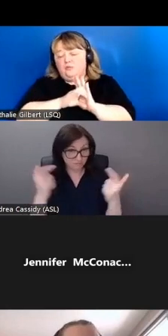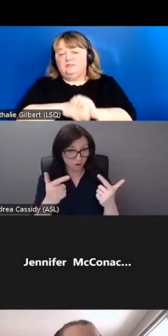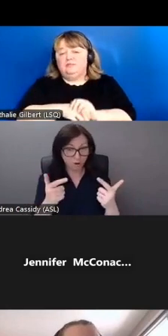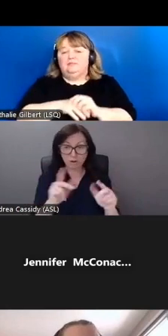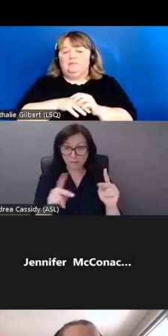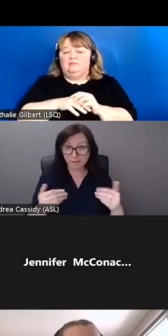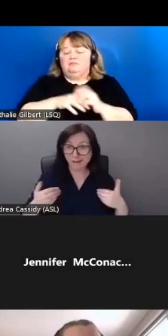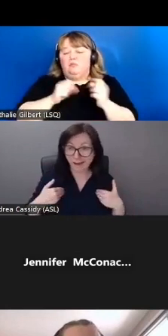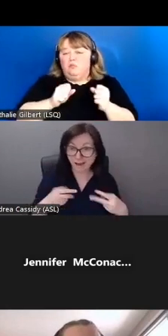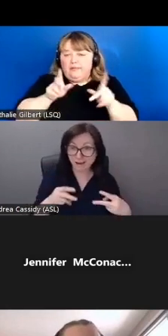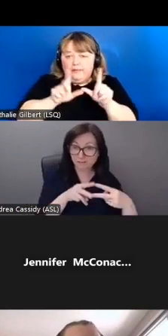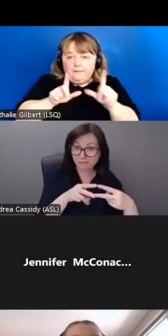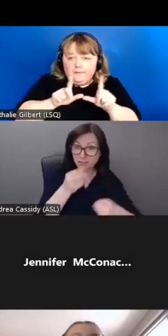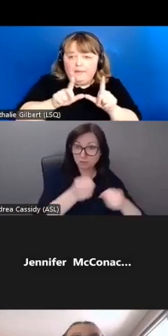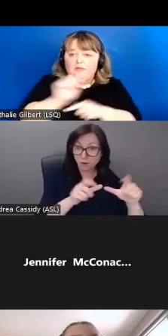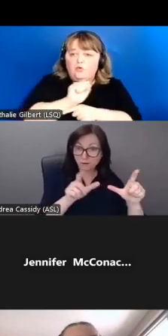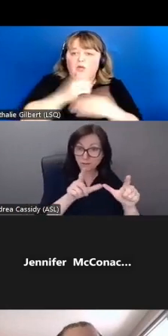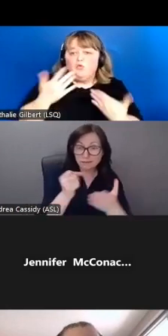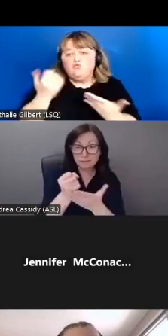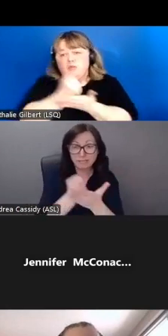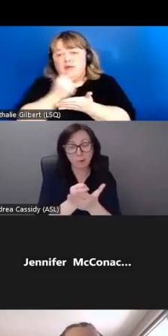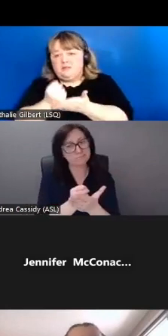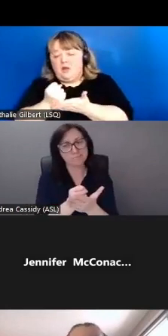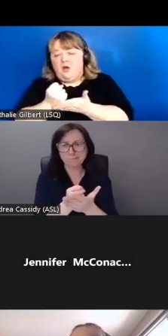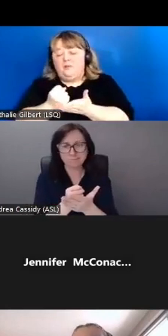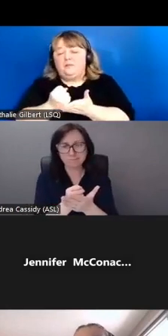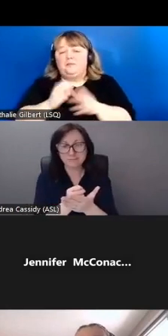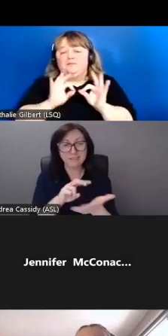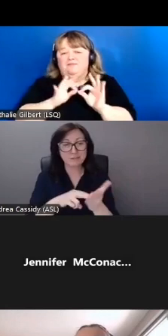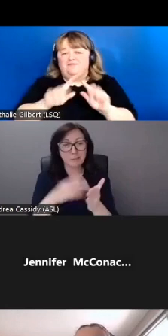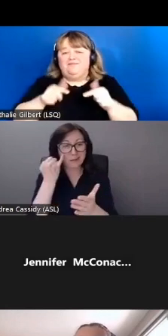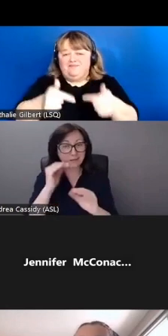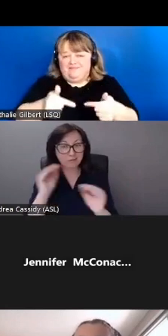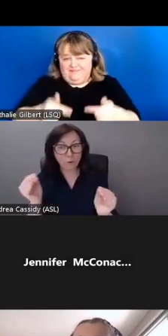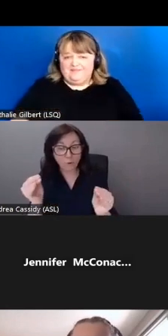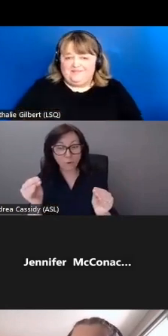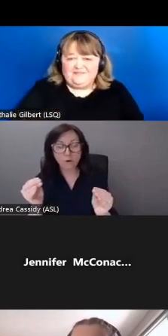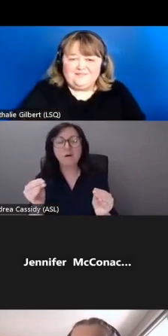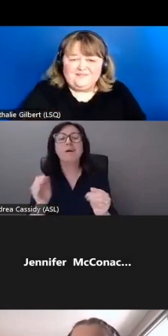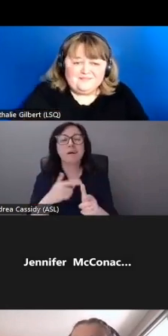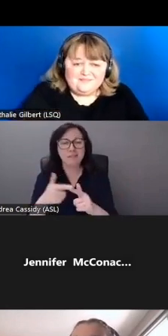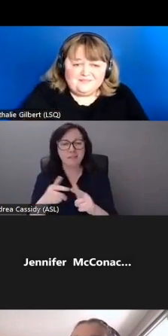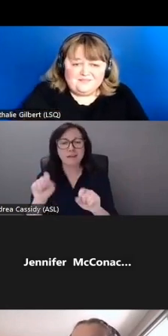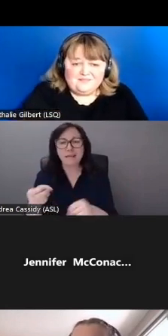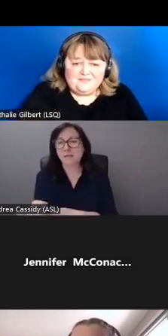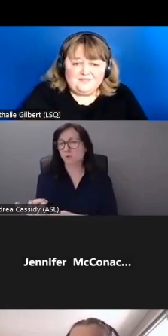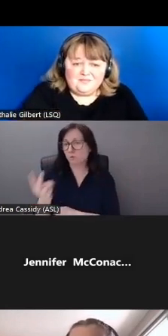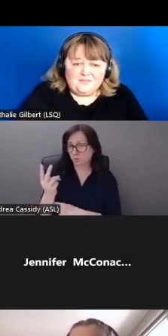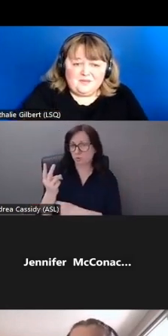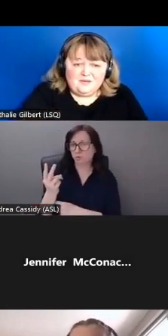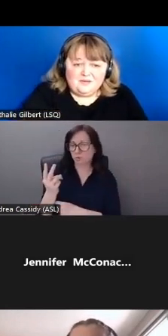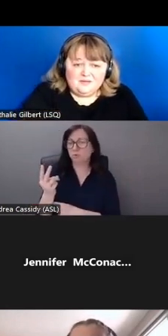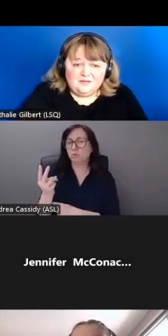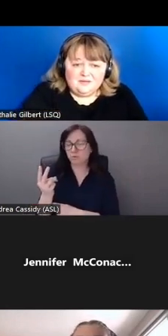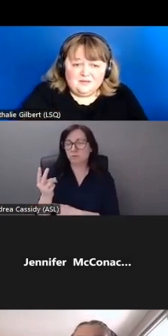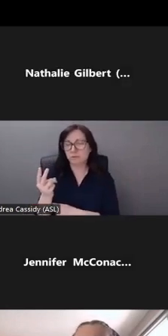those pieces of ID. So alternatively, you can also present two pieces of authorized